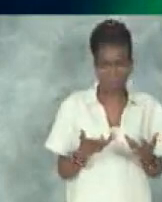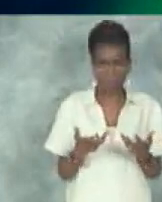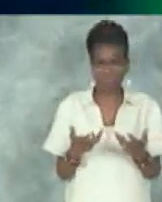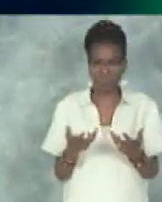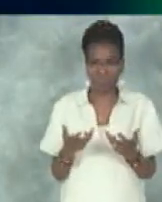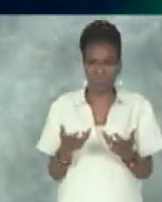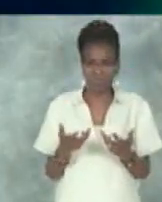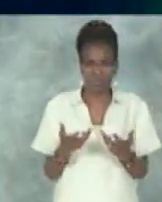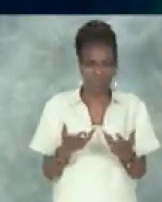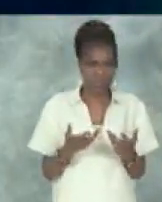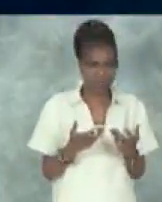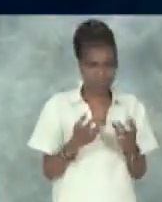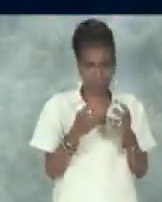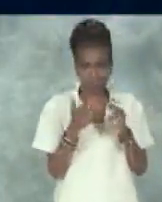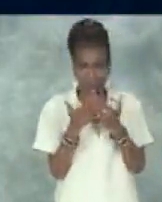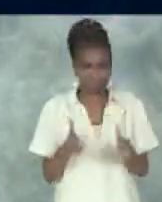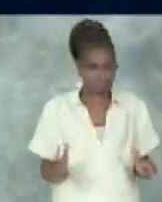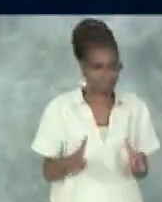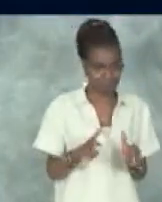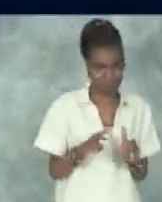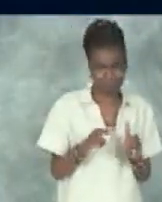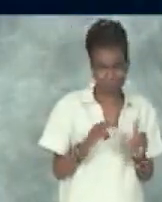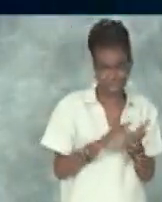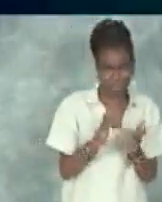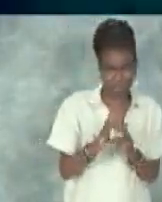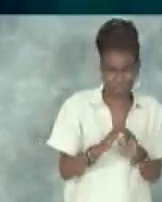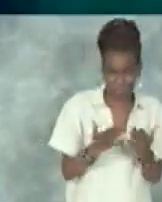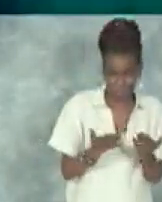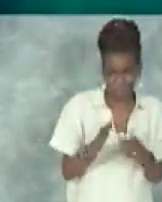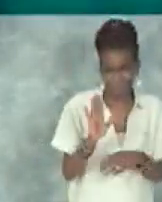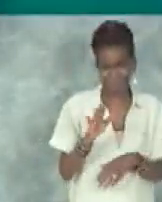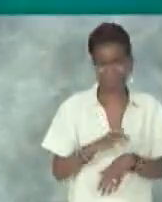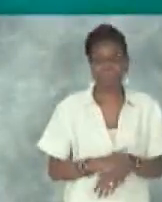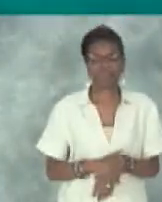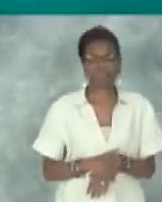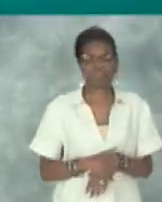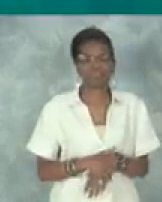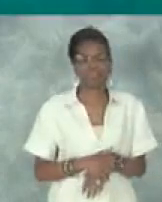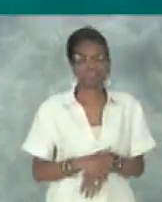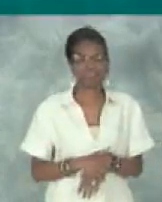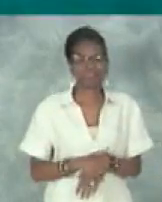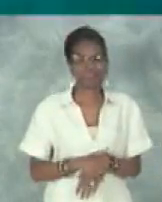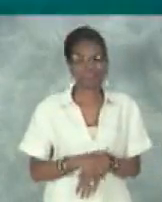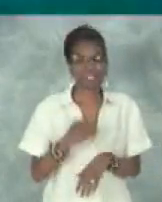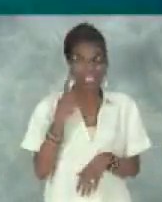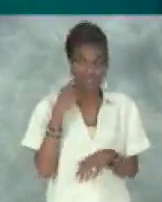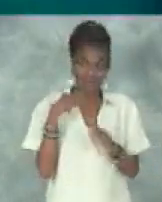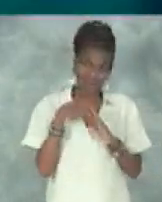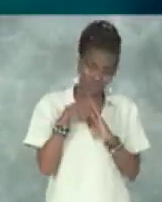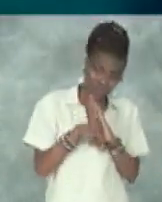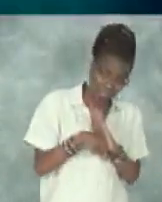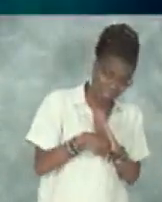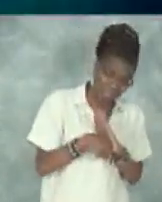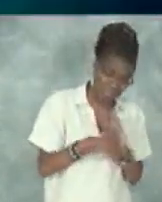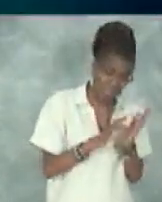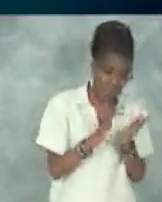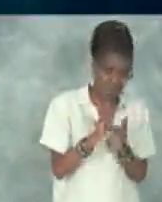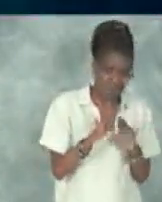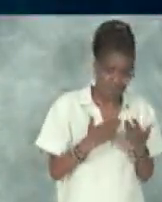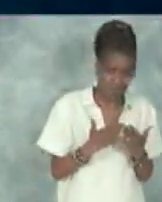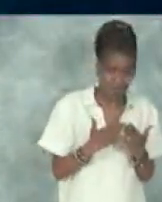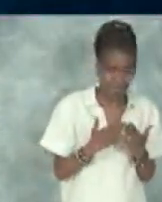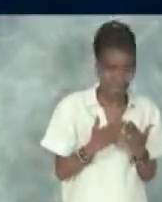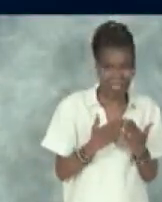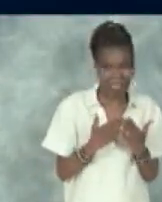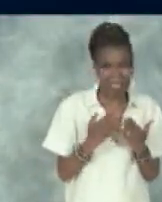of the Bible. I know somebody's getting nervous now, but I want you to understand that if you're going to go deeper into the book, you've got to wrestle